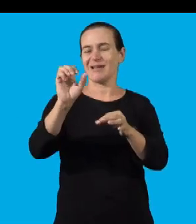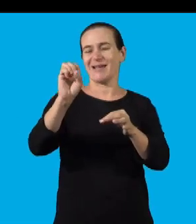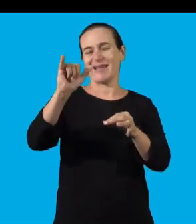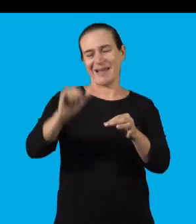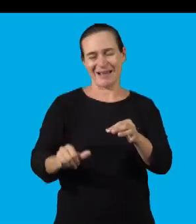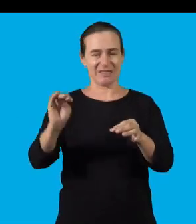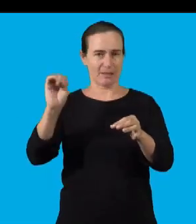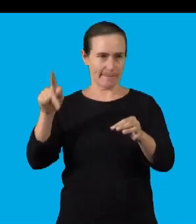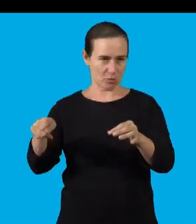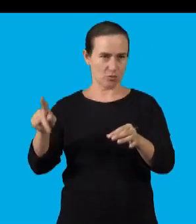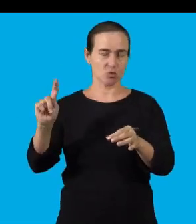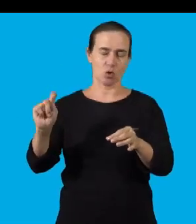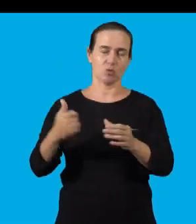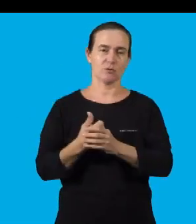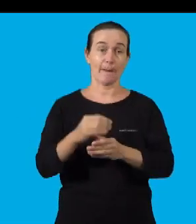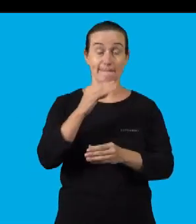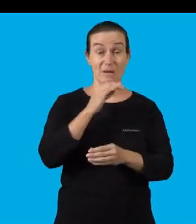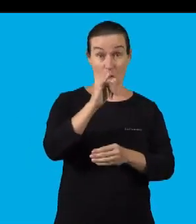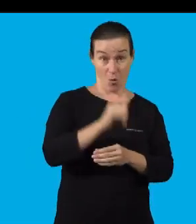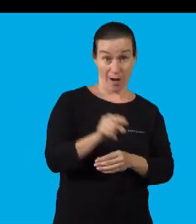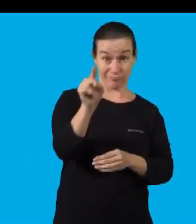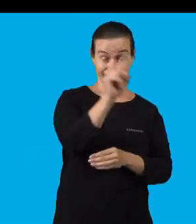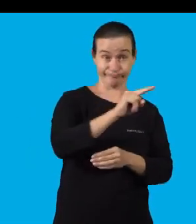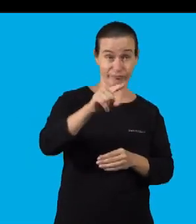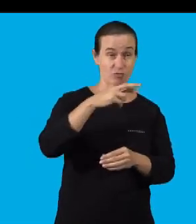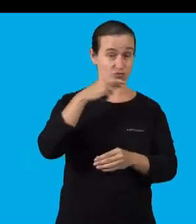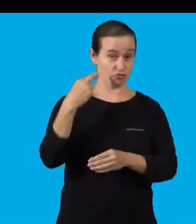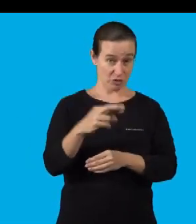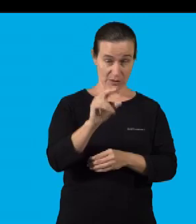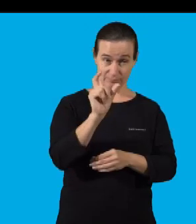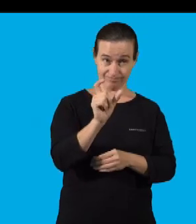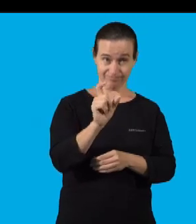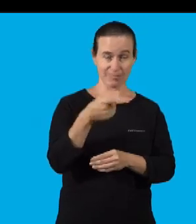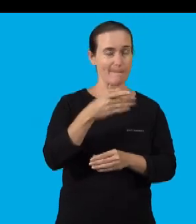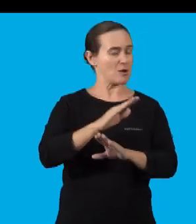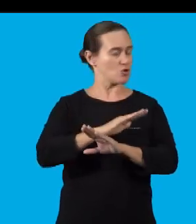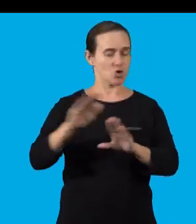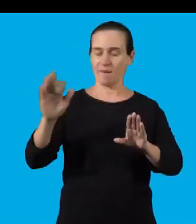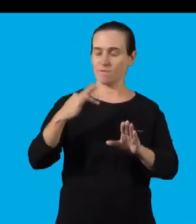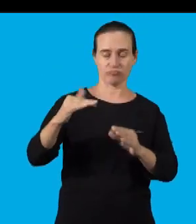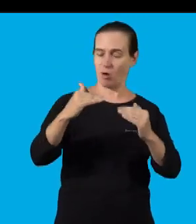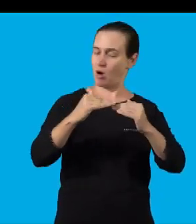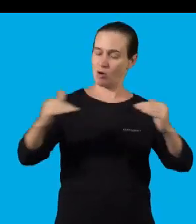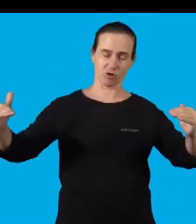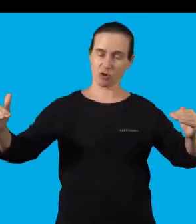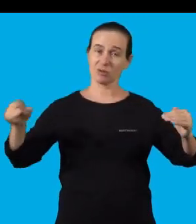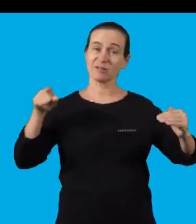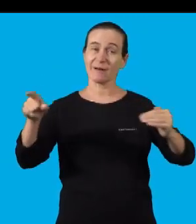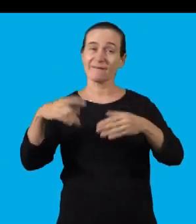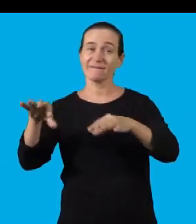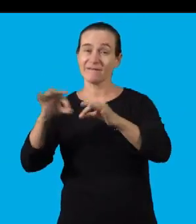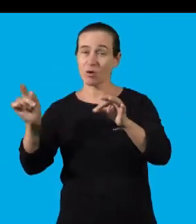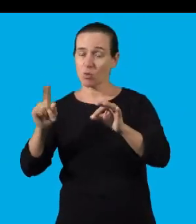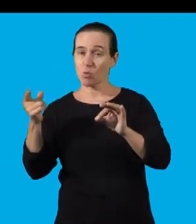be the asymptote. So we can say there that y is an element of real numbers except for the horizontal asymptote, which in